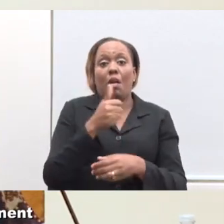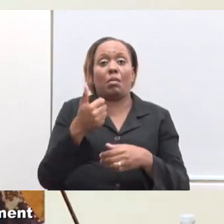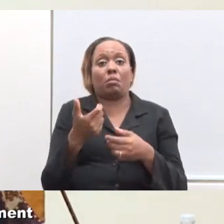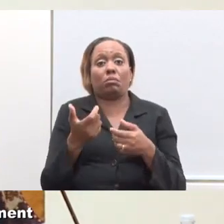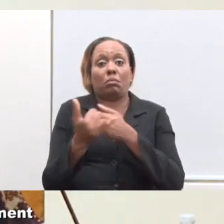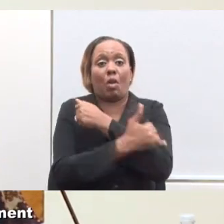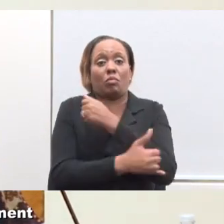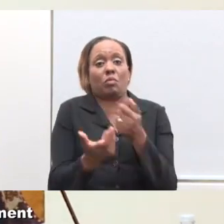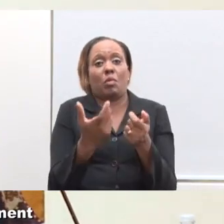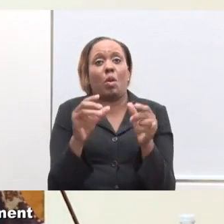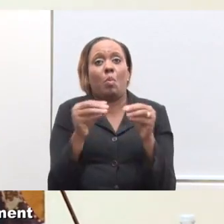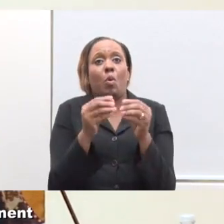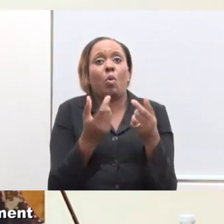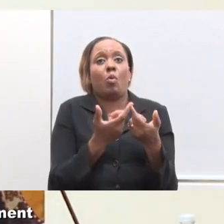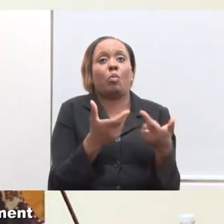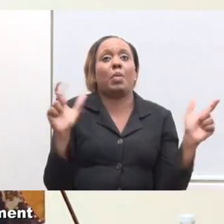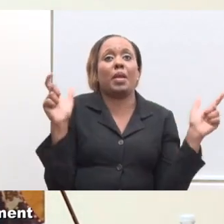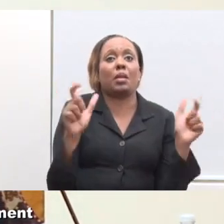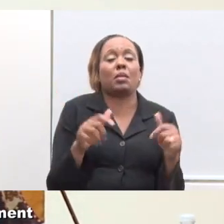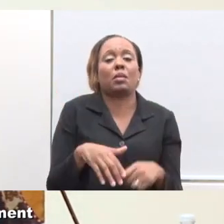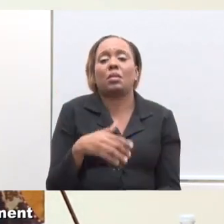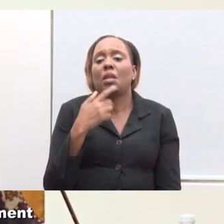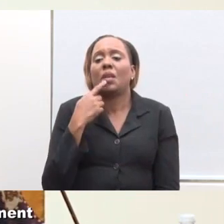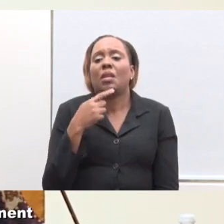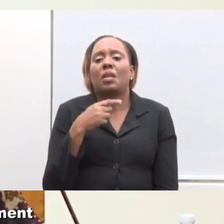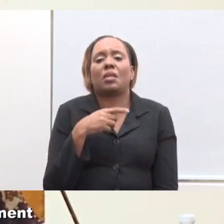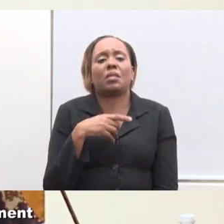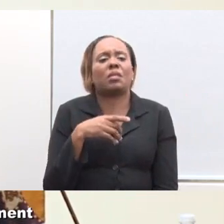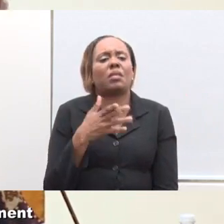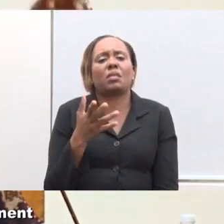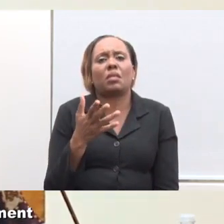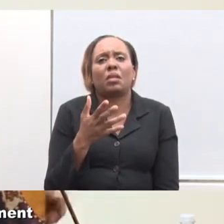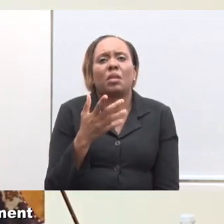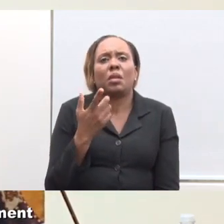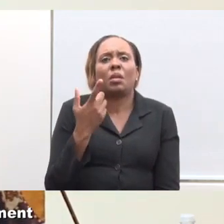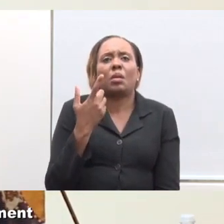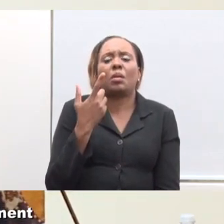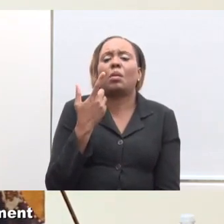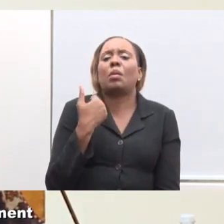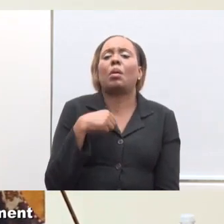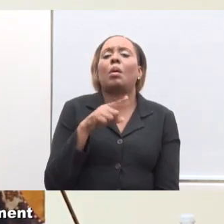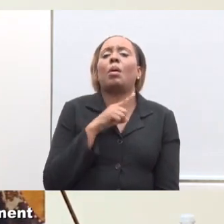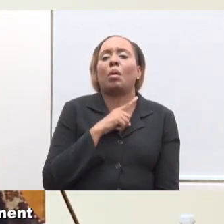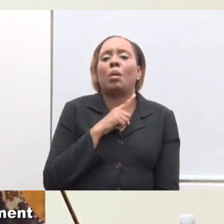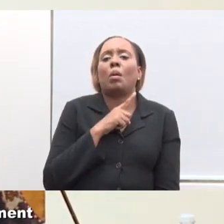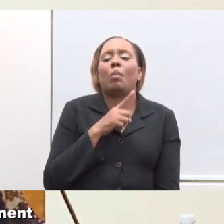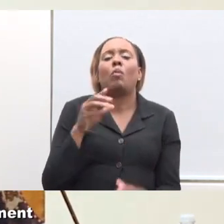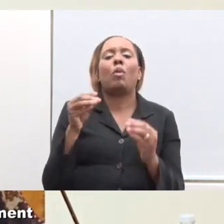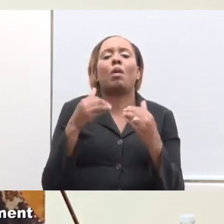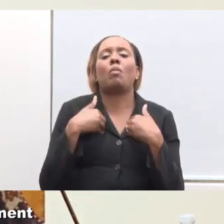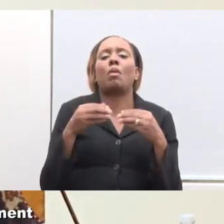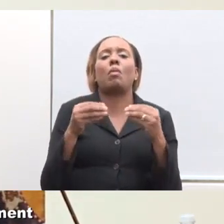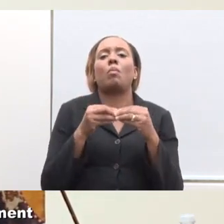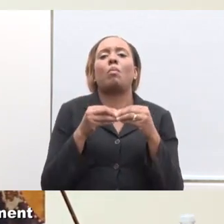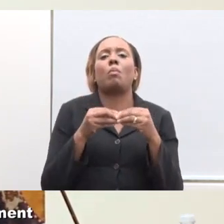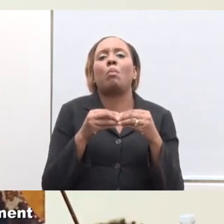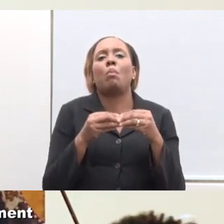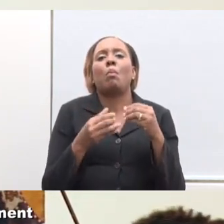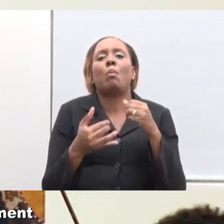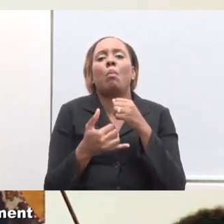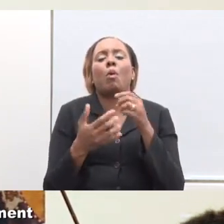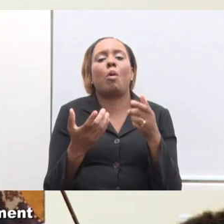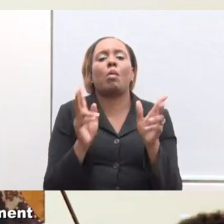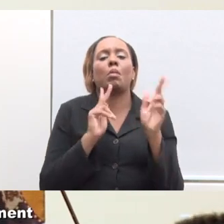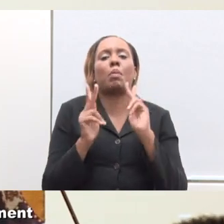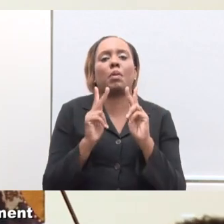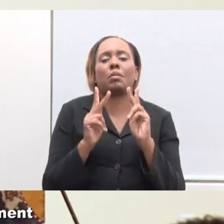saying downtown, a brush down man, you pay down man, you got money in there. We jump in rank and we pull in. It's going to